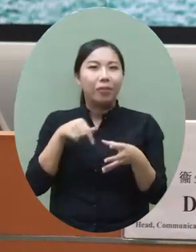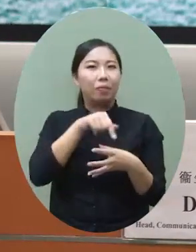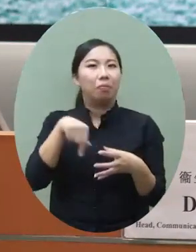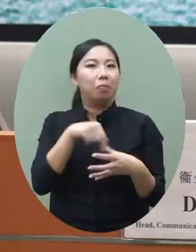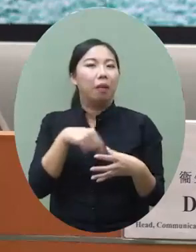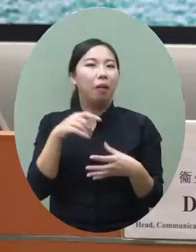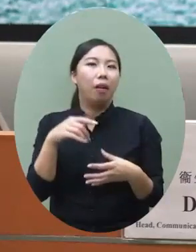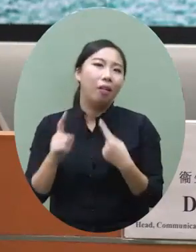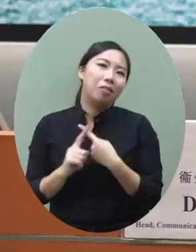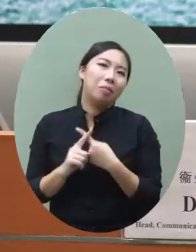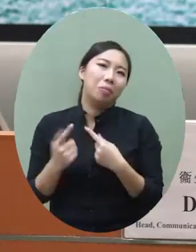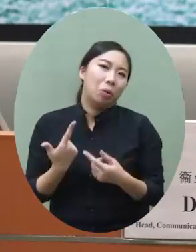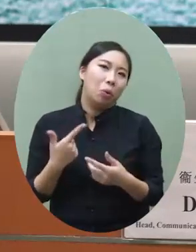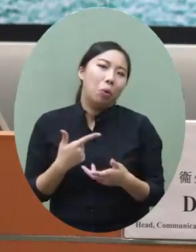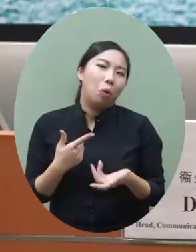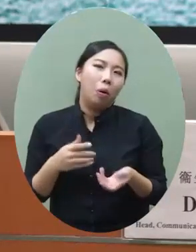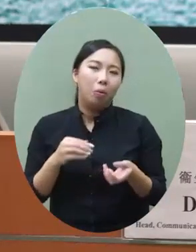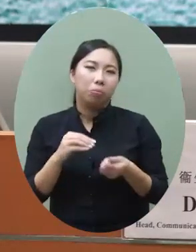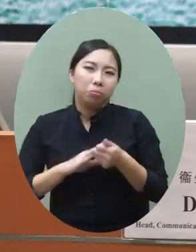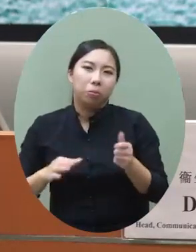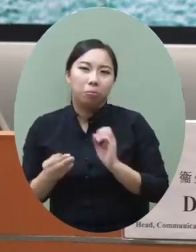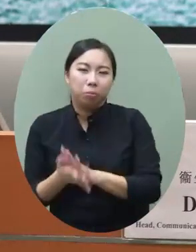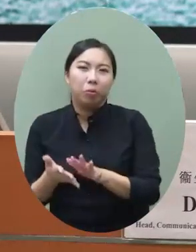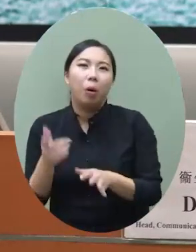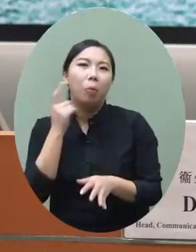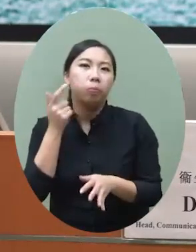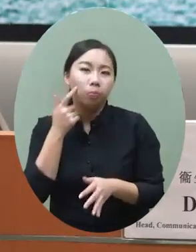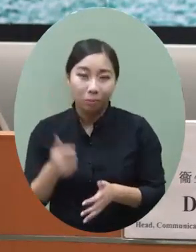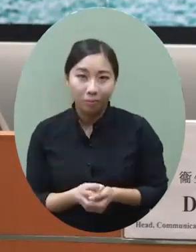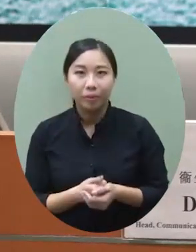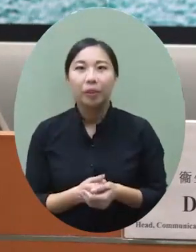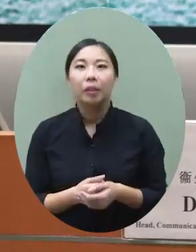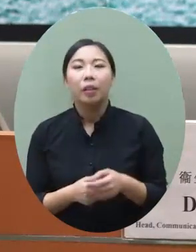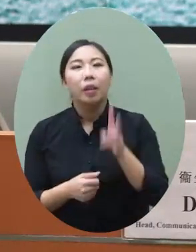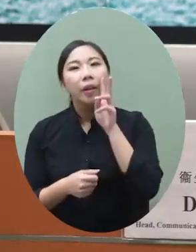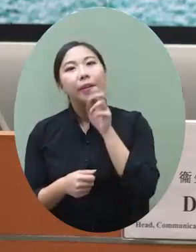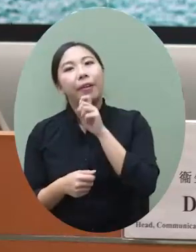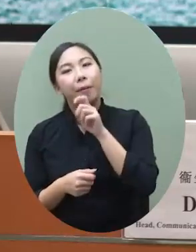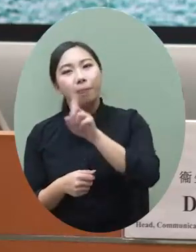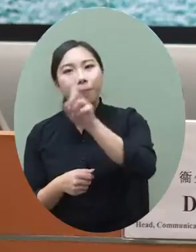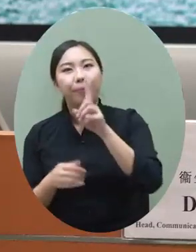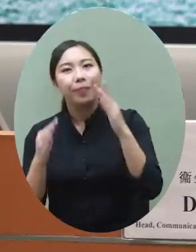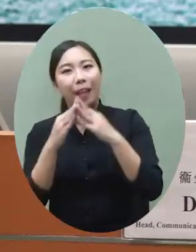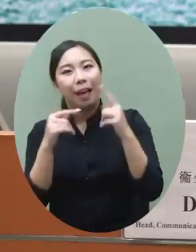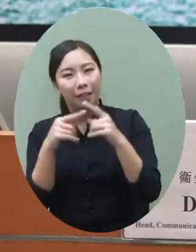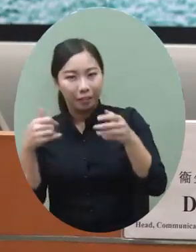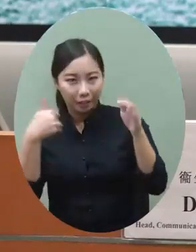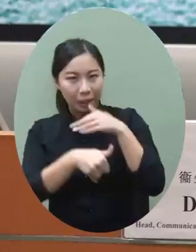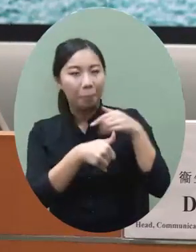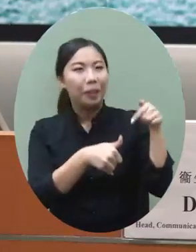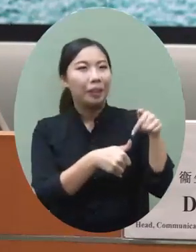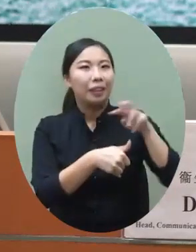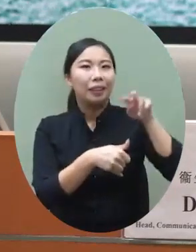a family member who are being put under quarantine camp, then this close contact may be at higher risk because they